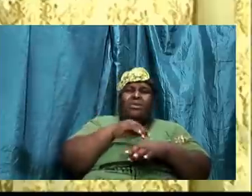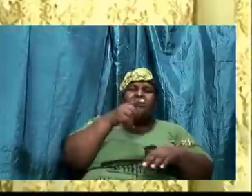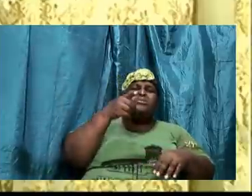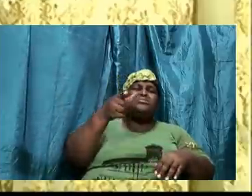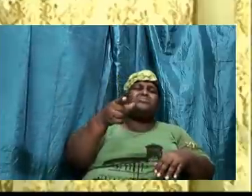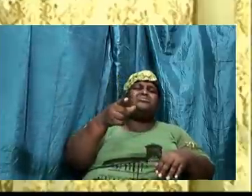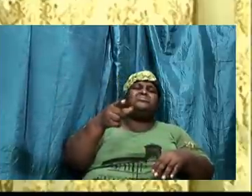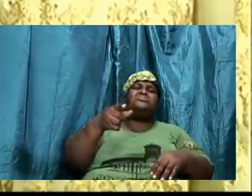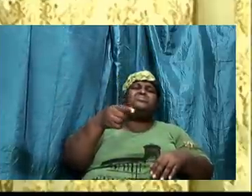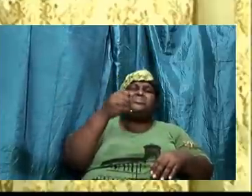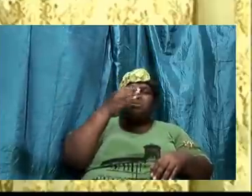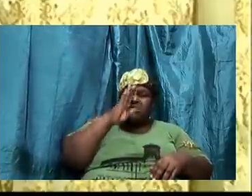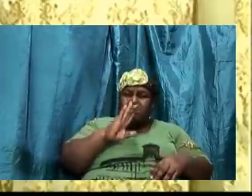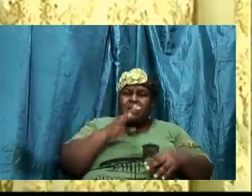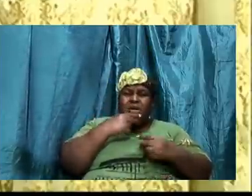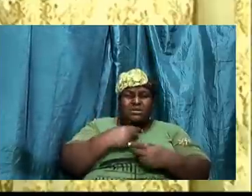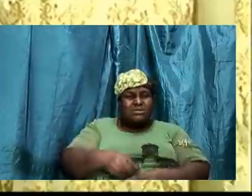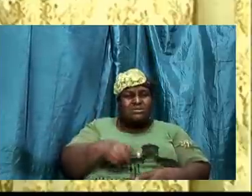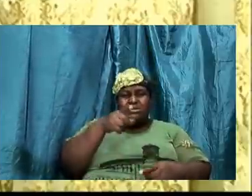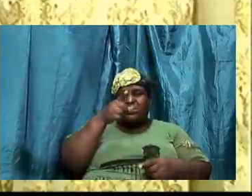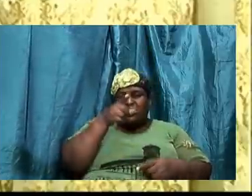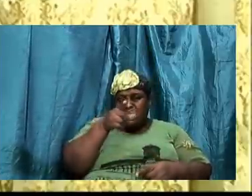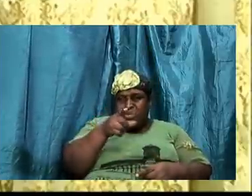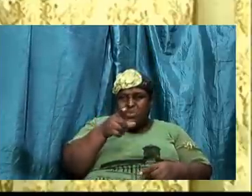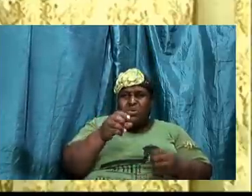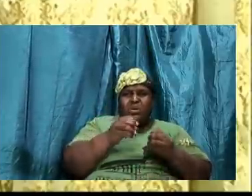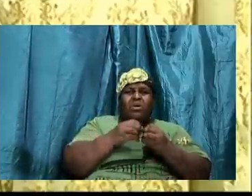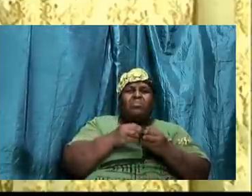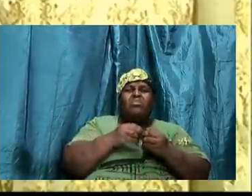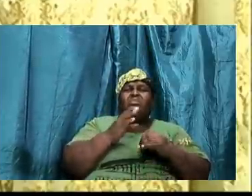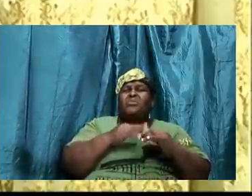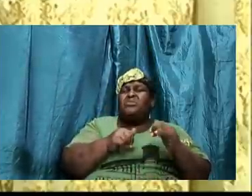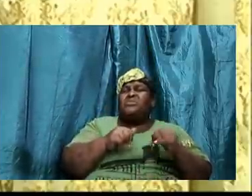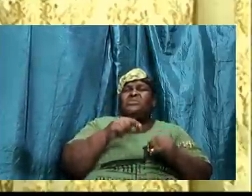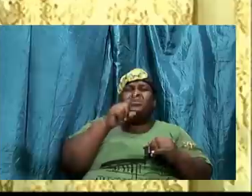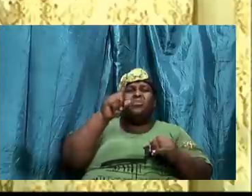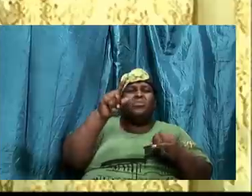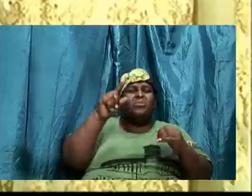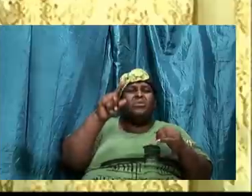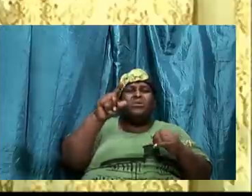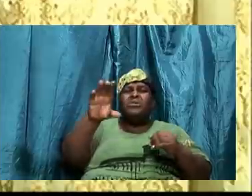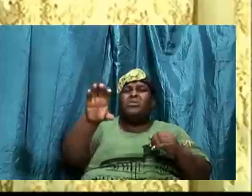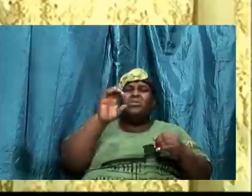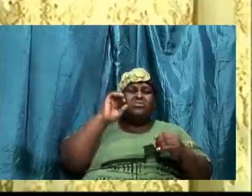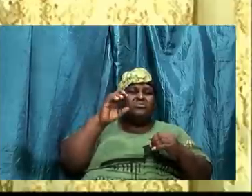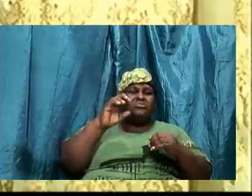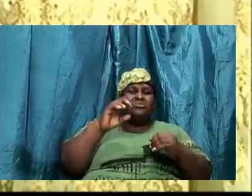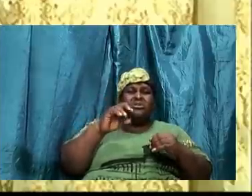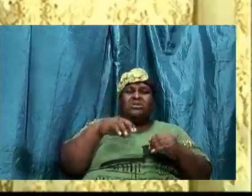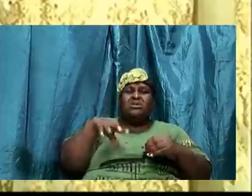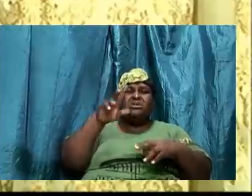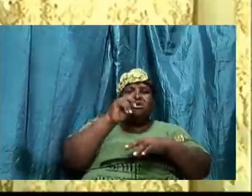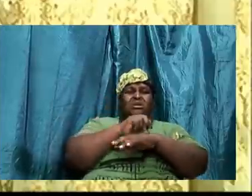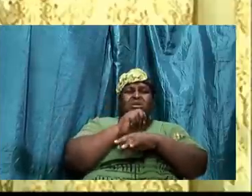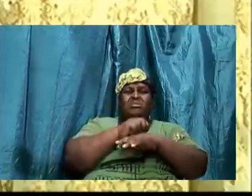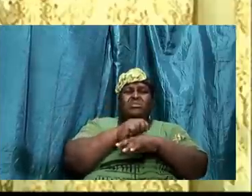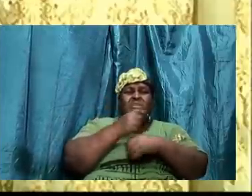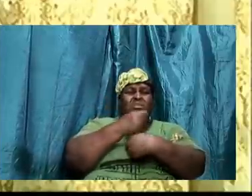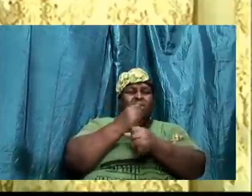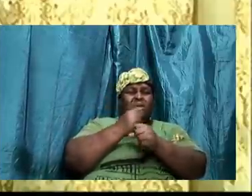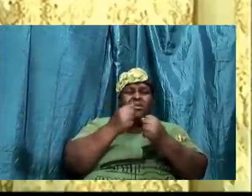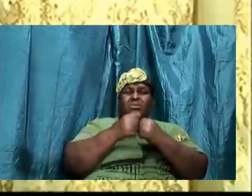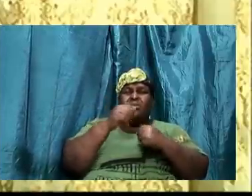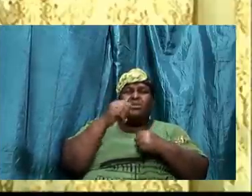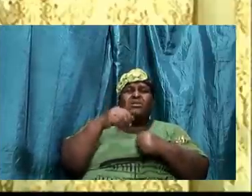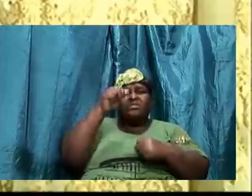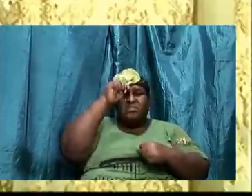temple that is made with the hands of men. So he made you a special temple so that he